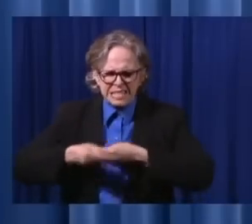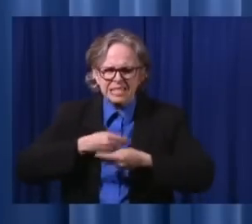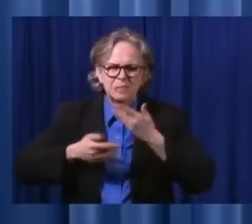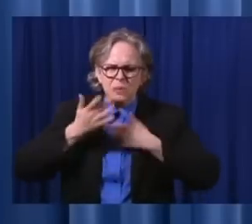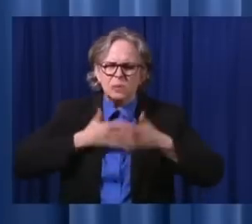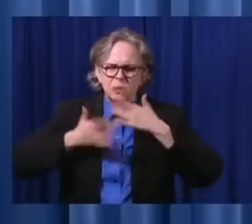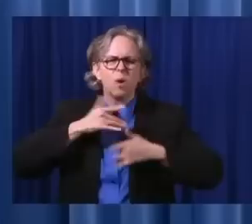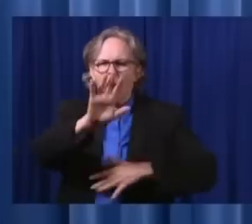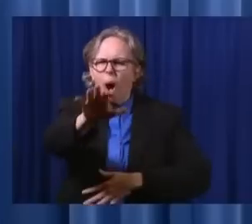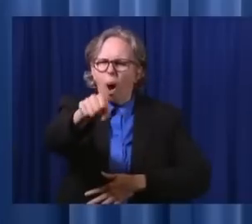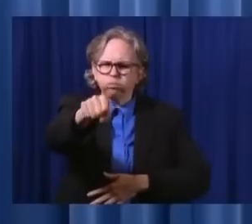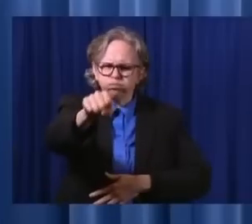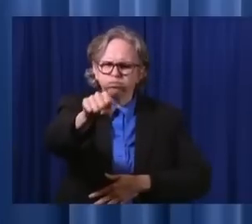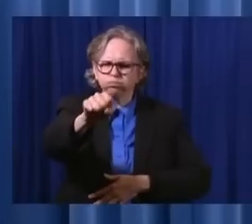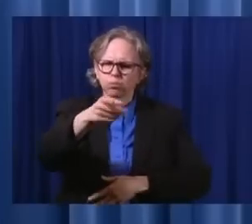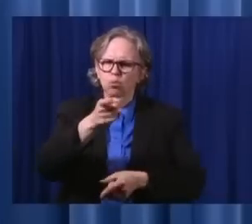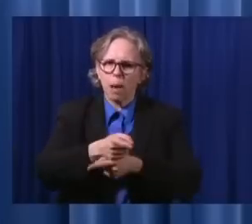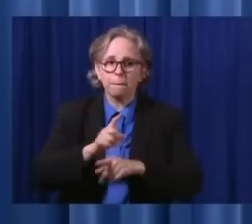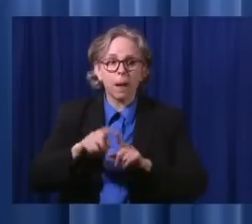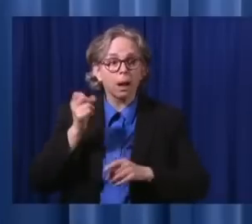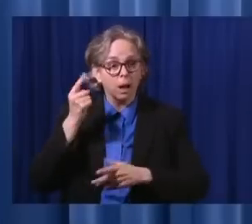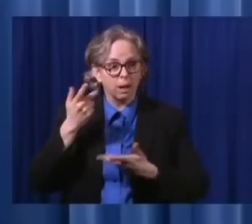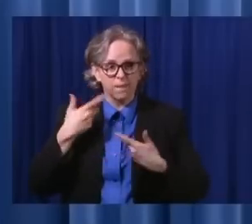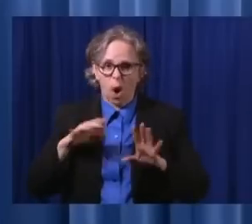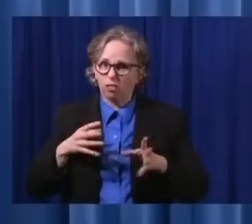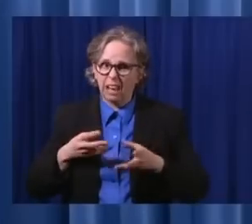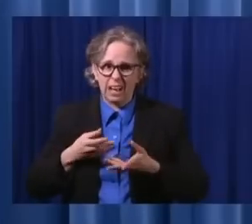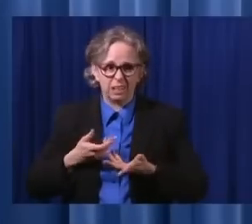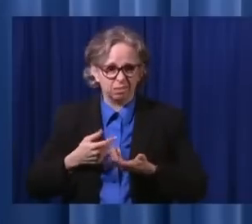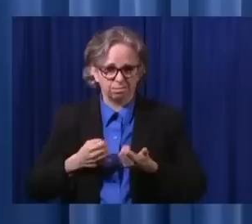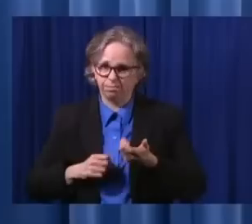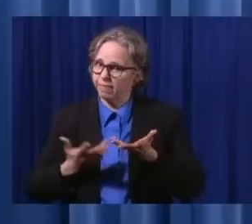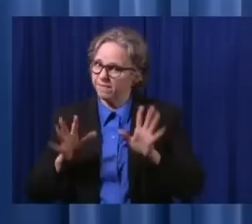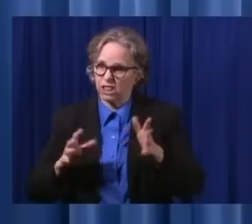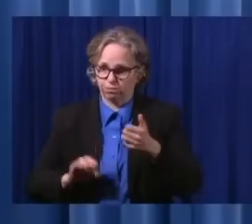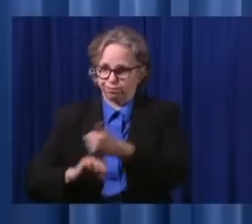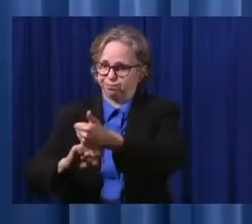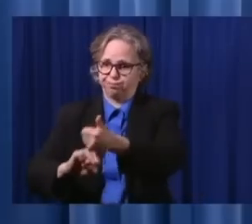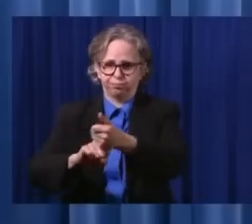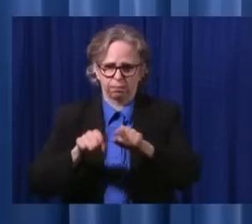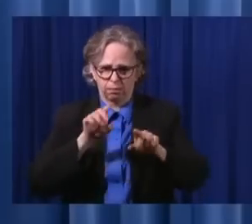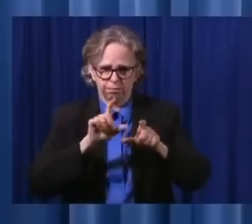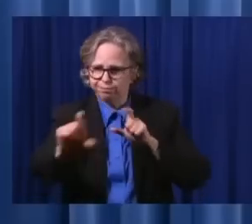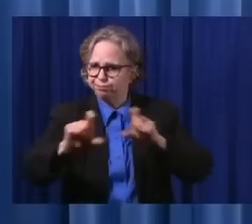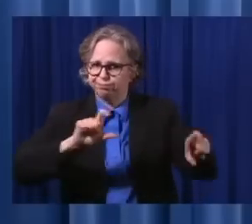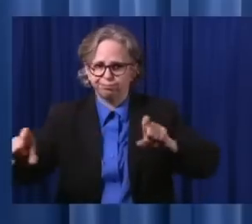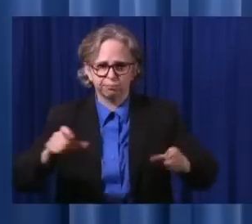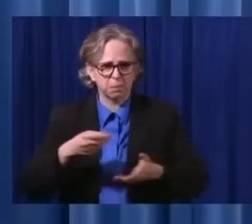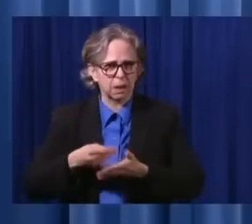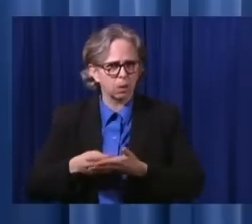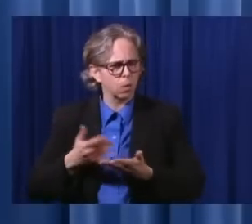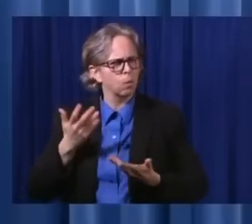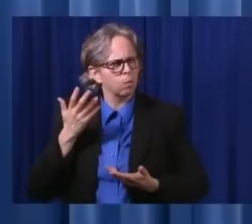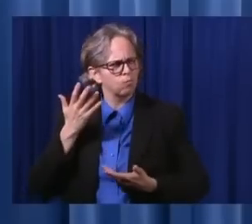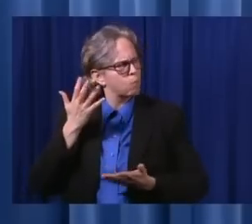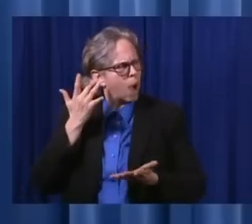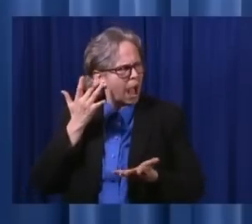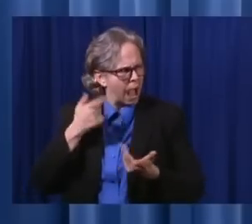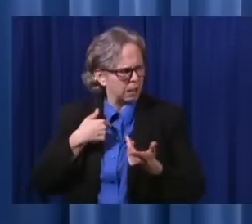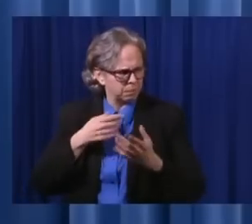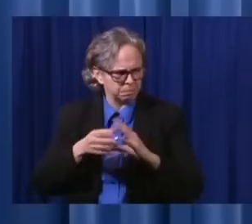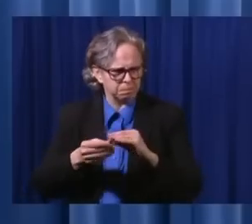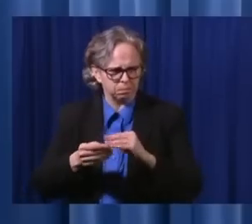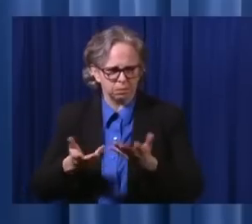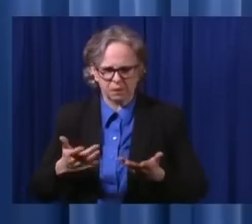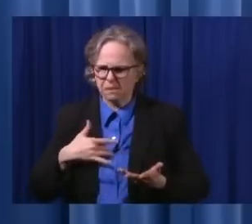are subsidizing it, and the reason we're subsidizing it, quite candidly, is because we think it's